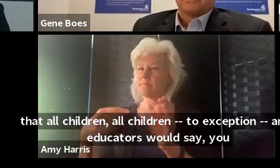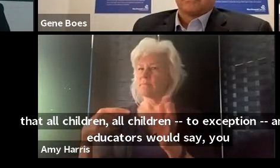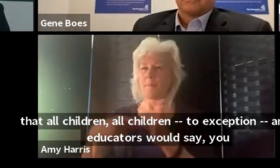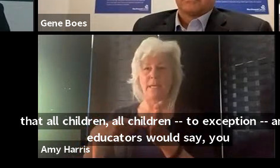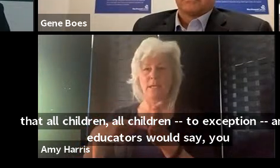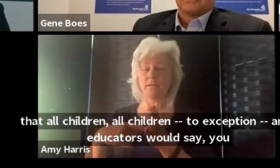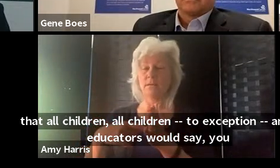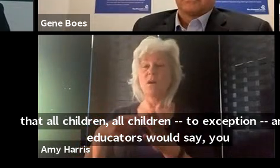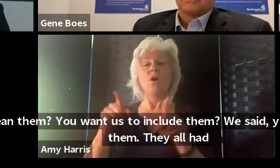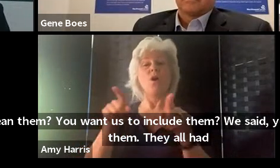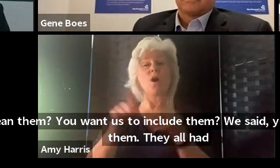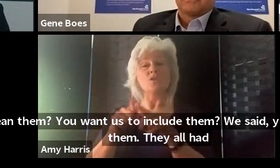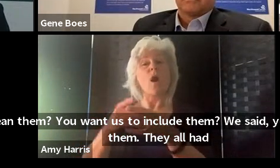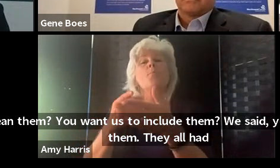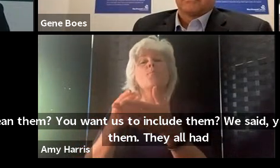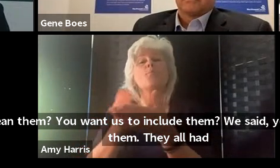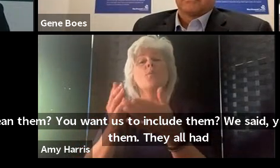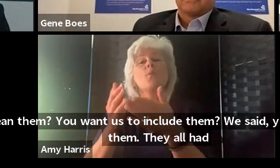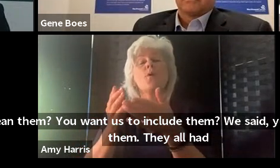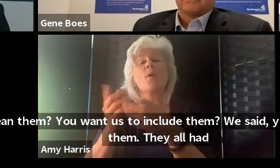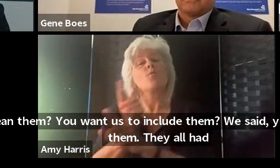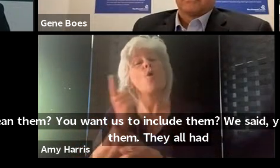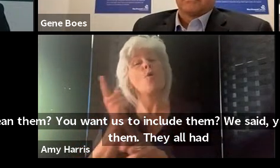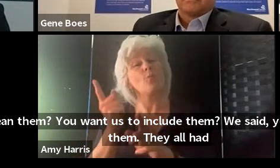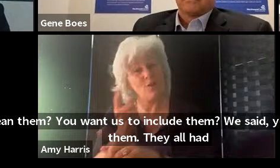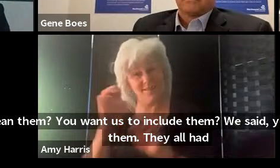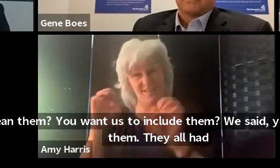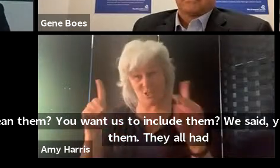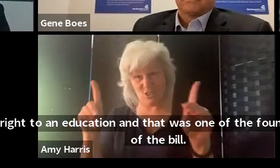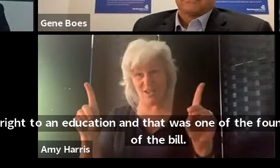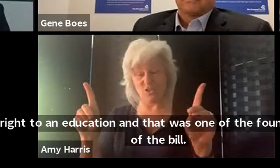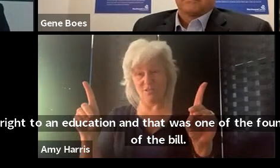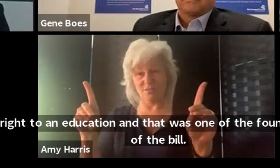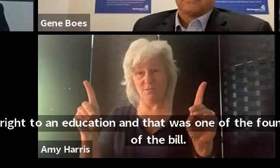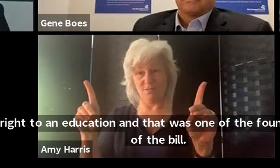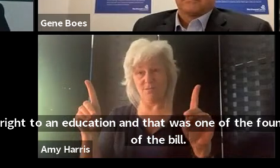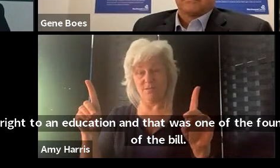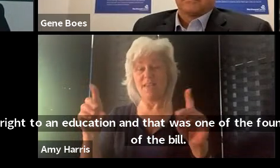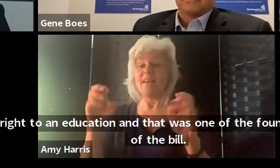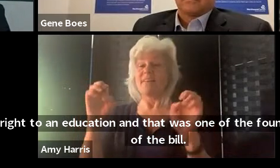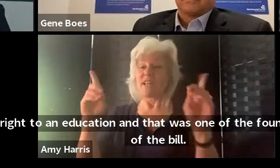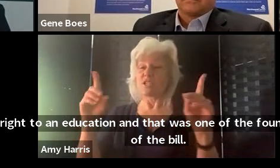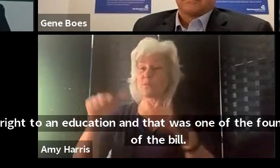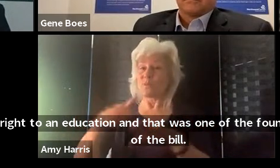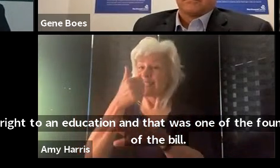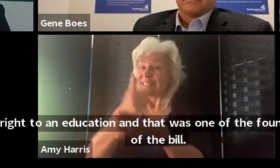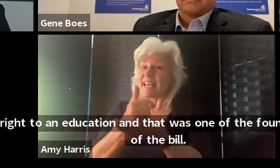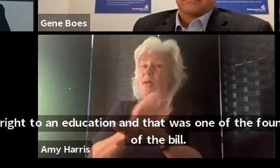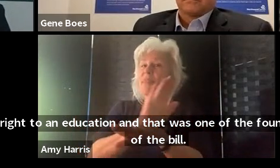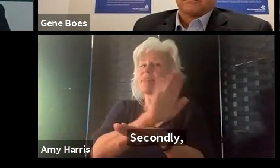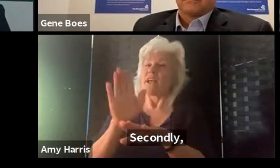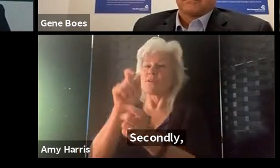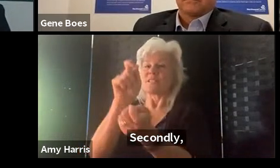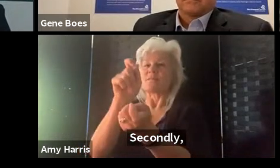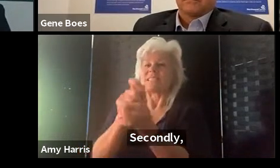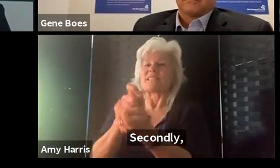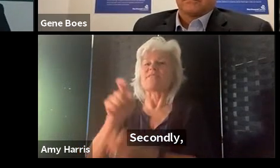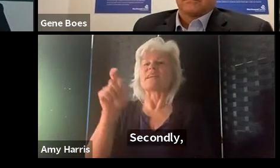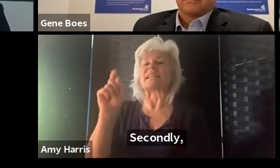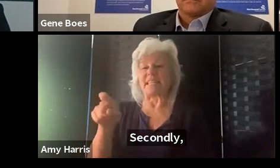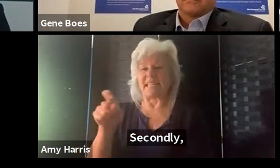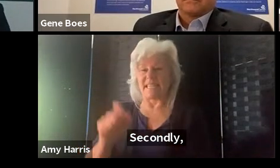an appropriate education, one that was designed around their specific needs. Those